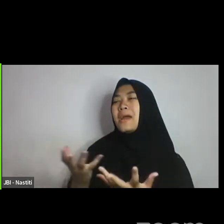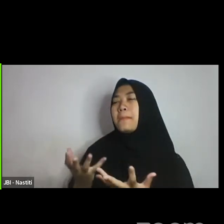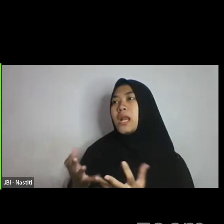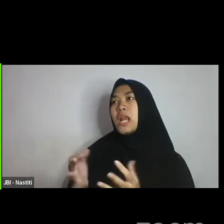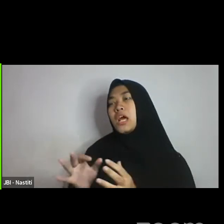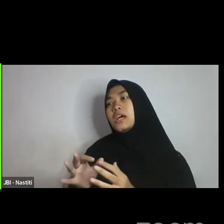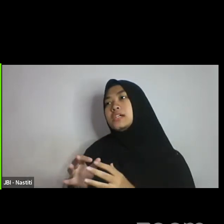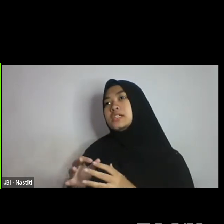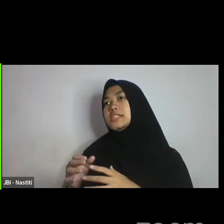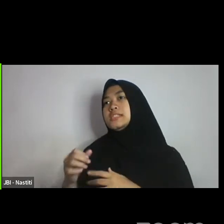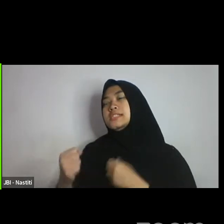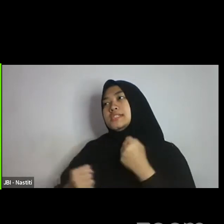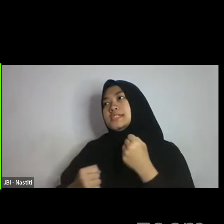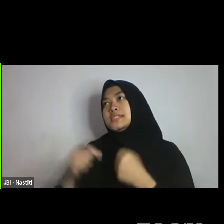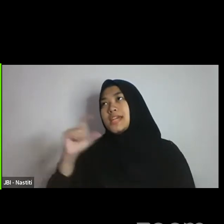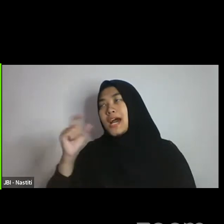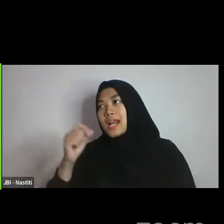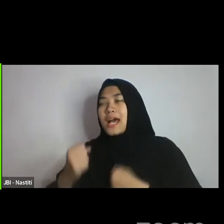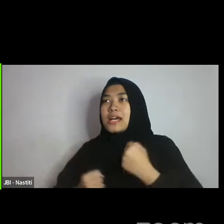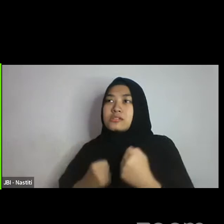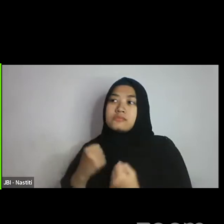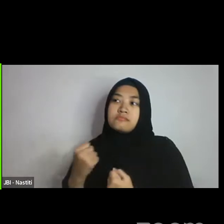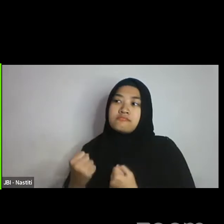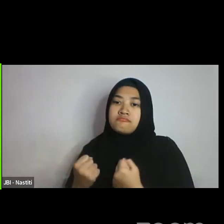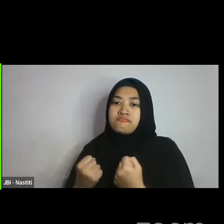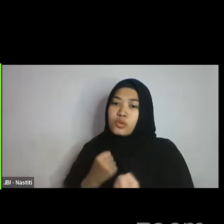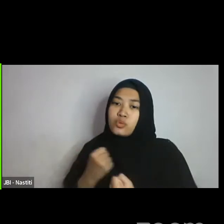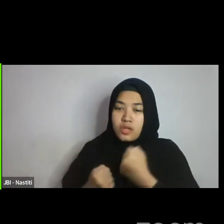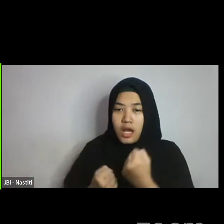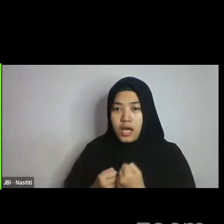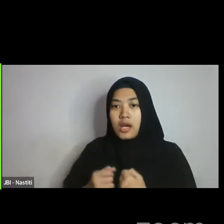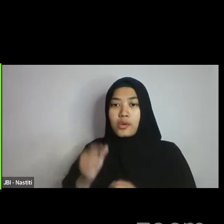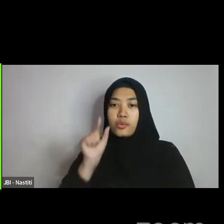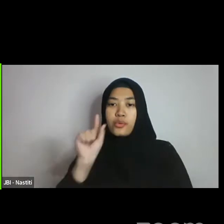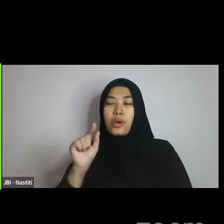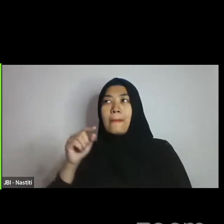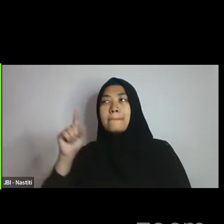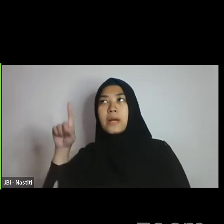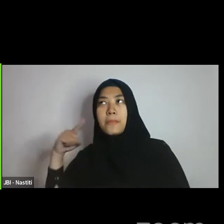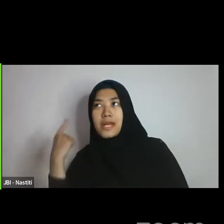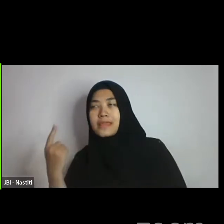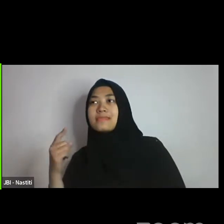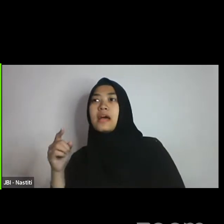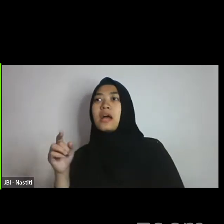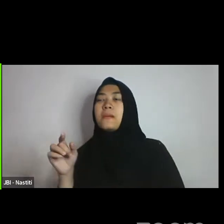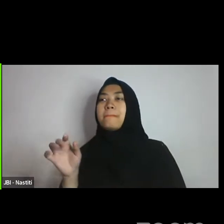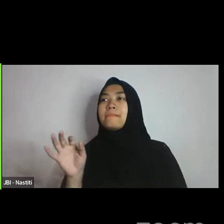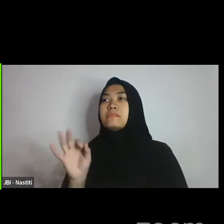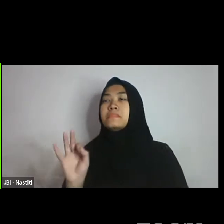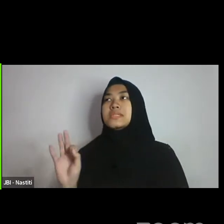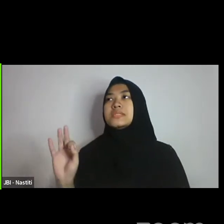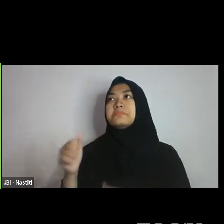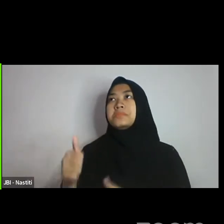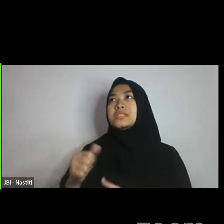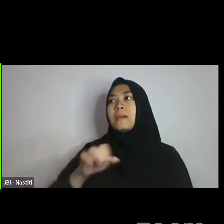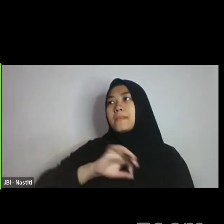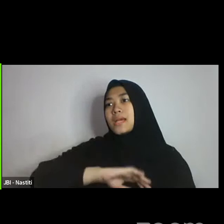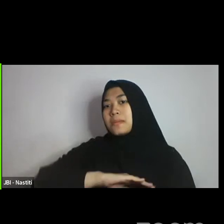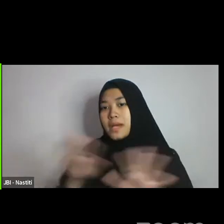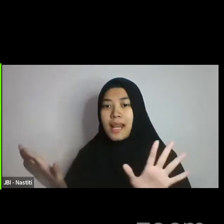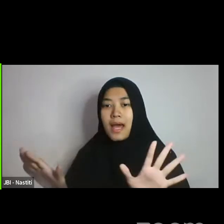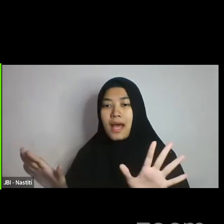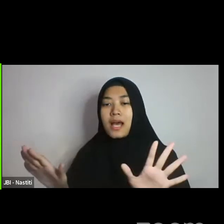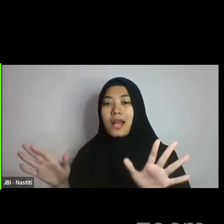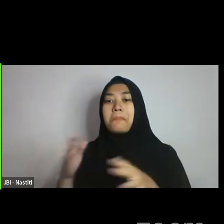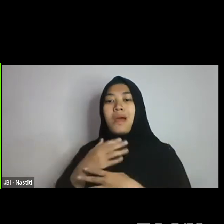implementing policy that Indonesia has ratified, like Mbak Yeni bilang, deprivation of liberty. And so to what extent do you think